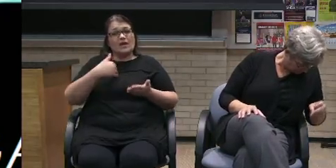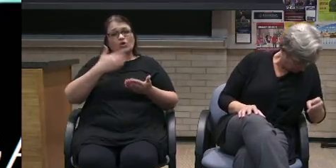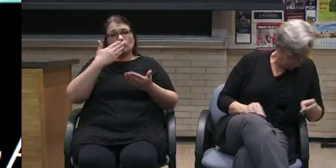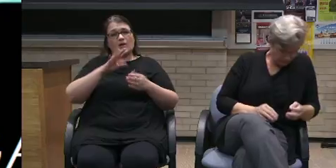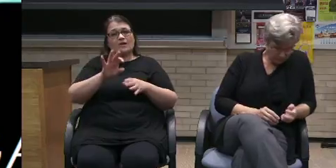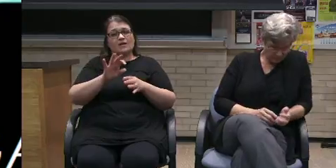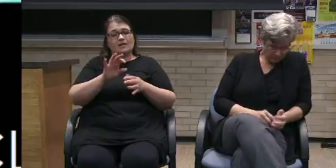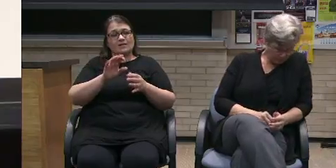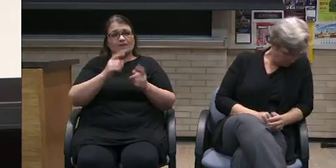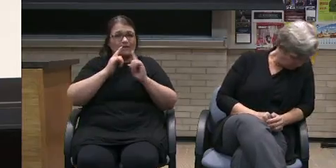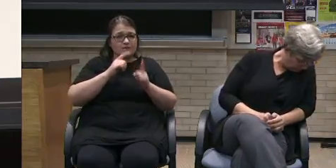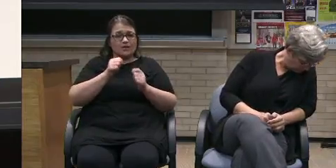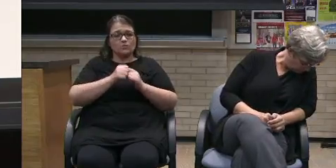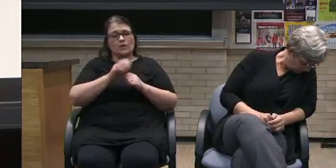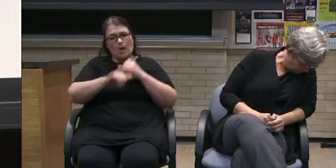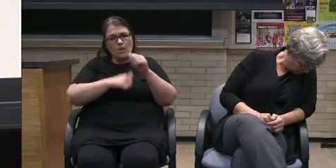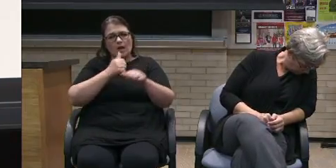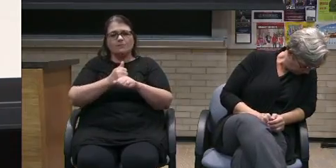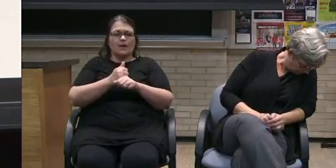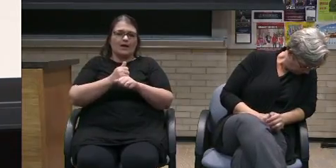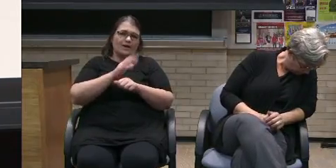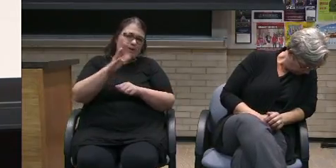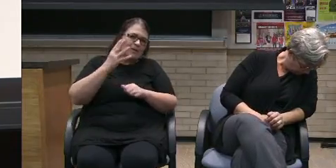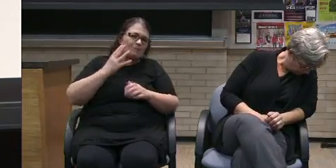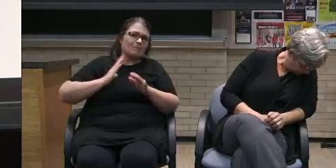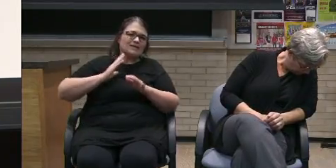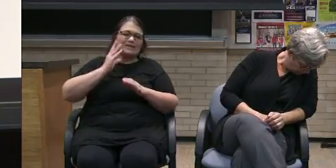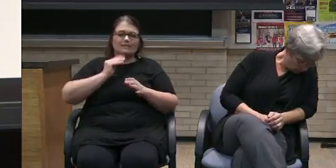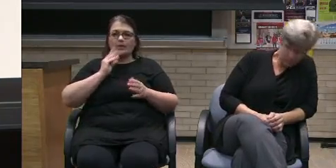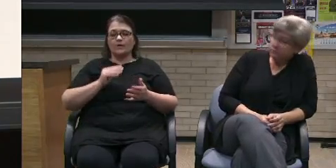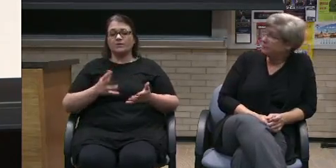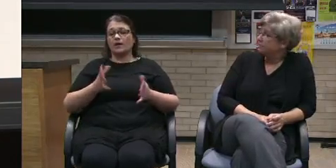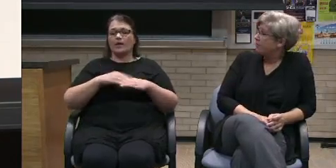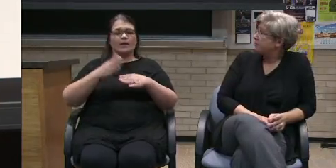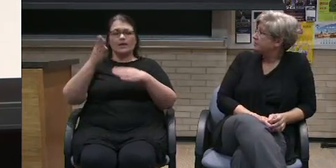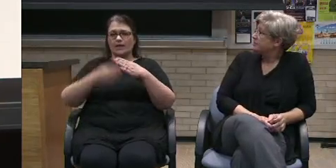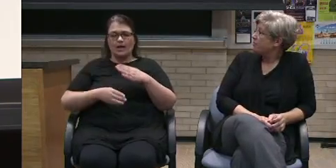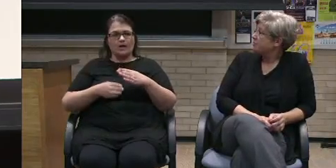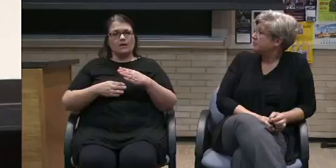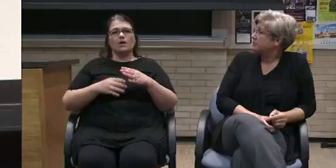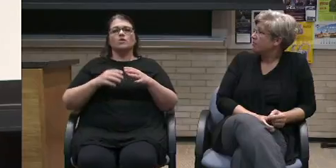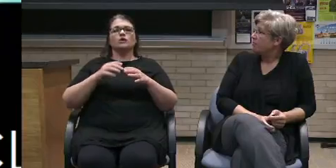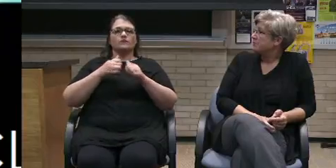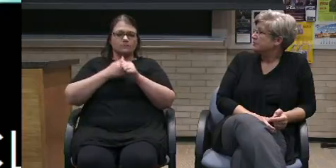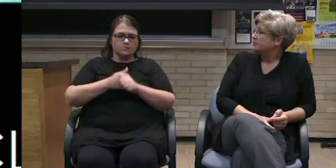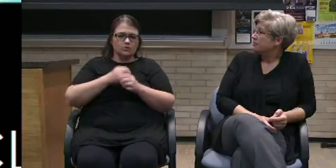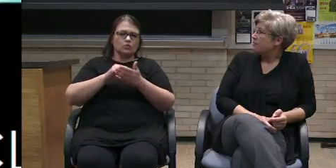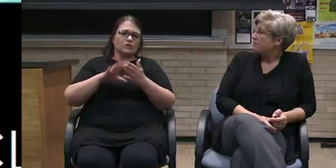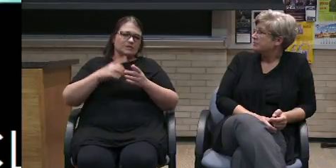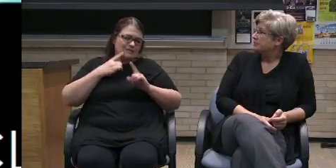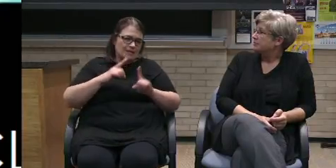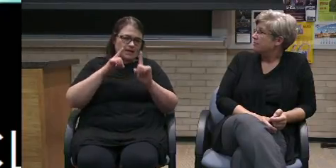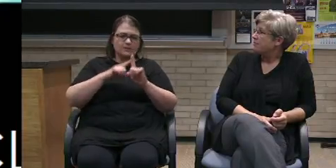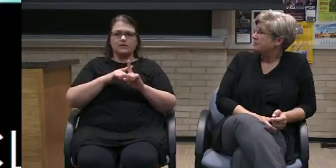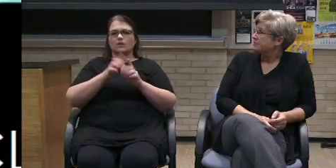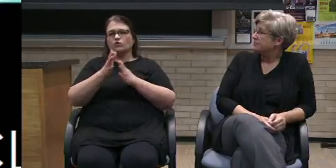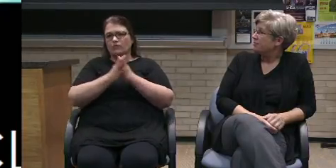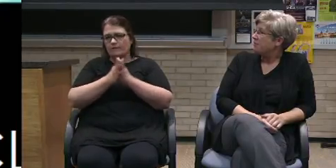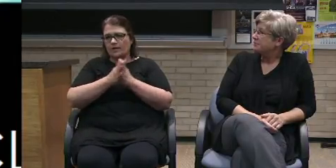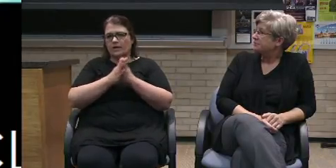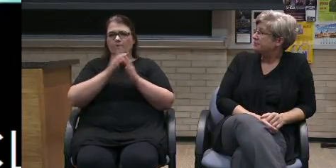working in their discipline. In conclusion, abiding concern for student success, mission-focused, metric-driven.